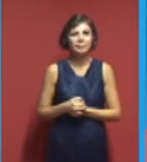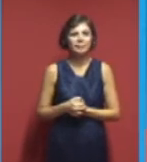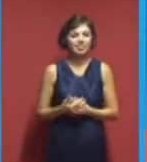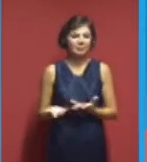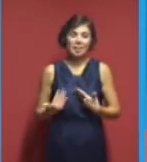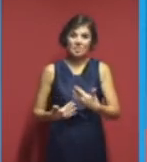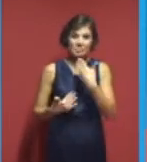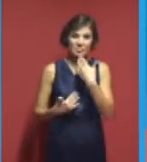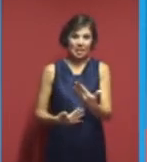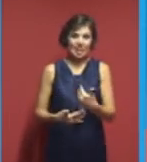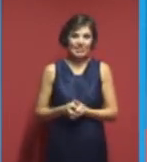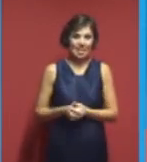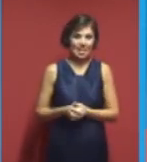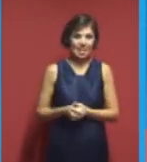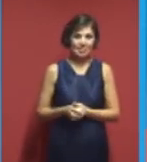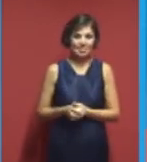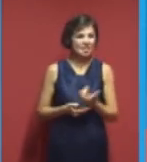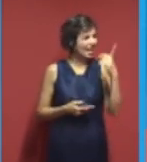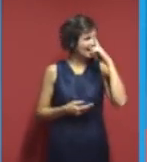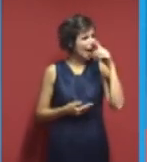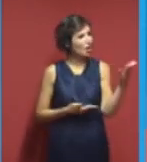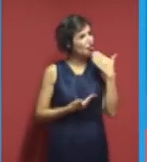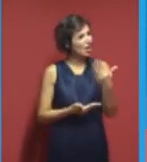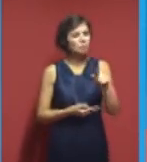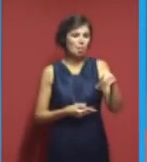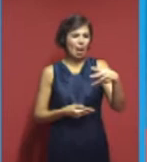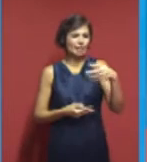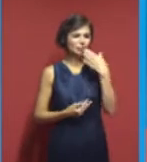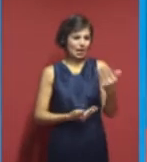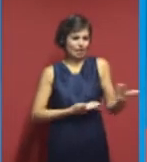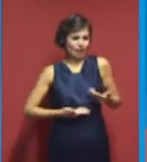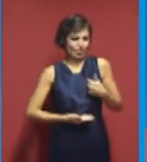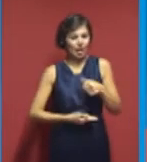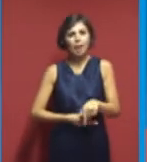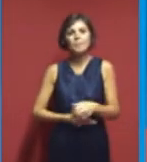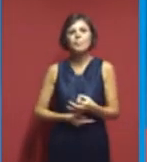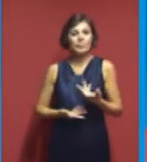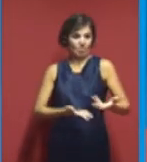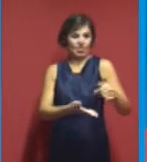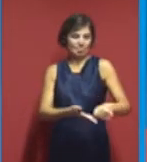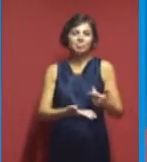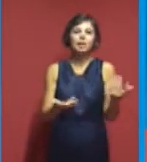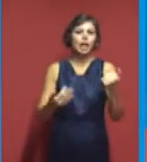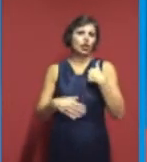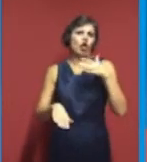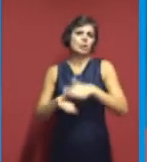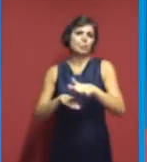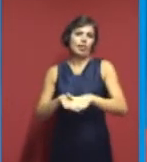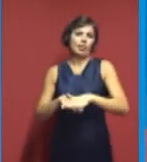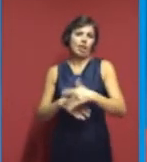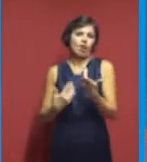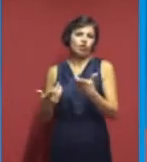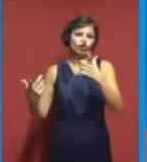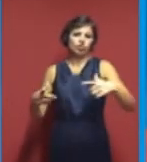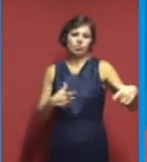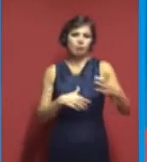and Massimo, for inviting me. I'm an urbanist. I'm born in Venezuela. It's related with what I'm going to talk about, so I understand about